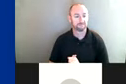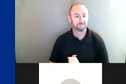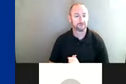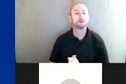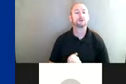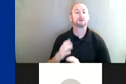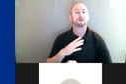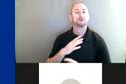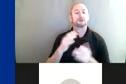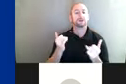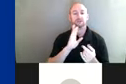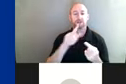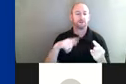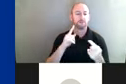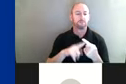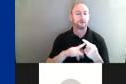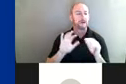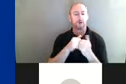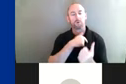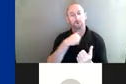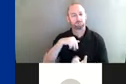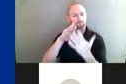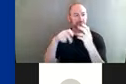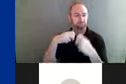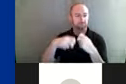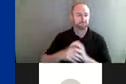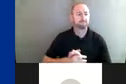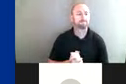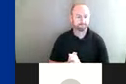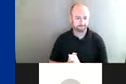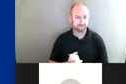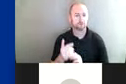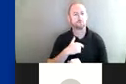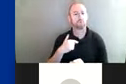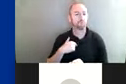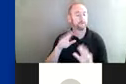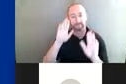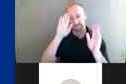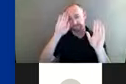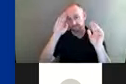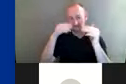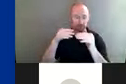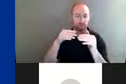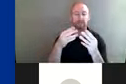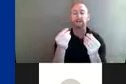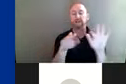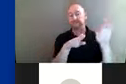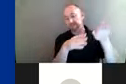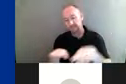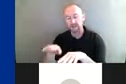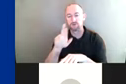Okay, let's talk about how we're combating these problems. We've been working on landslide susceptibility and risk